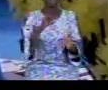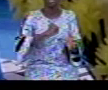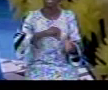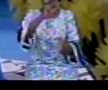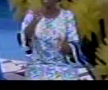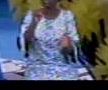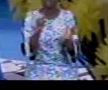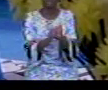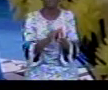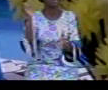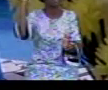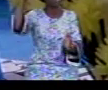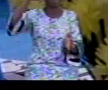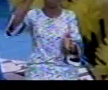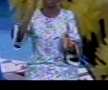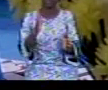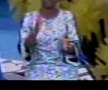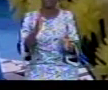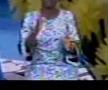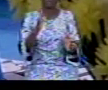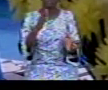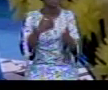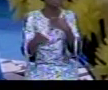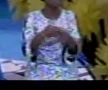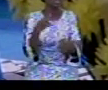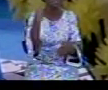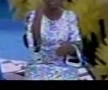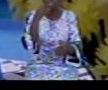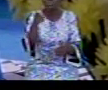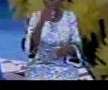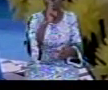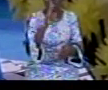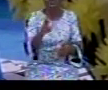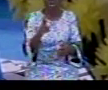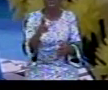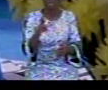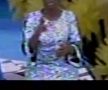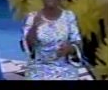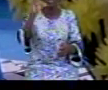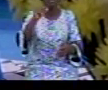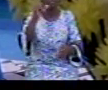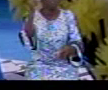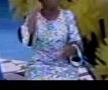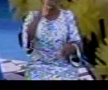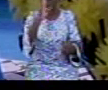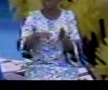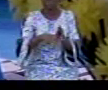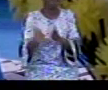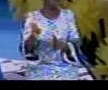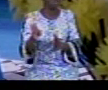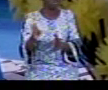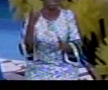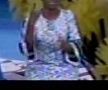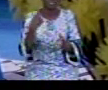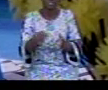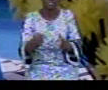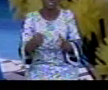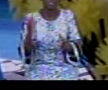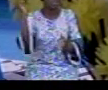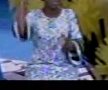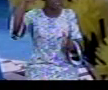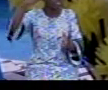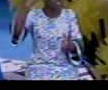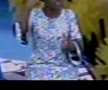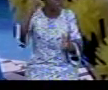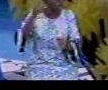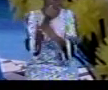matter who you are, whoever comes, no one will be rejected. The grace for salvation and the grace for